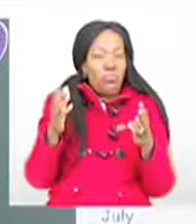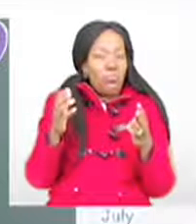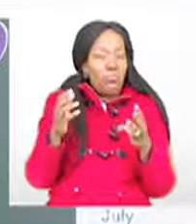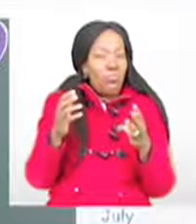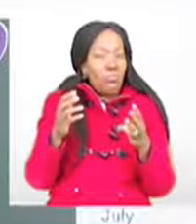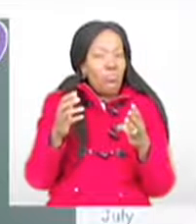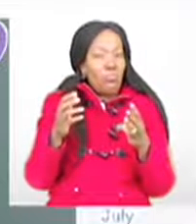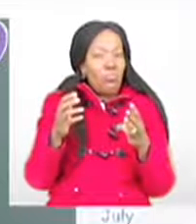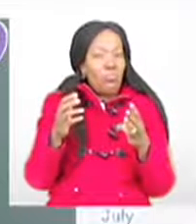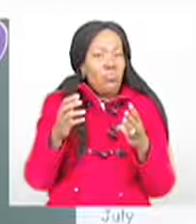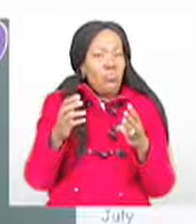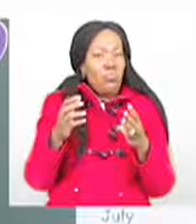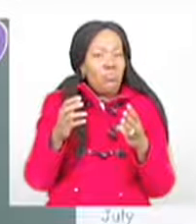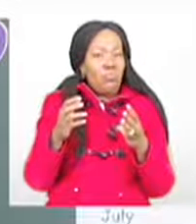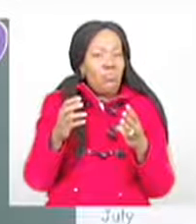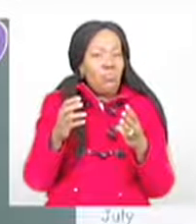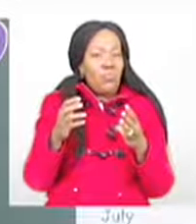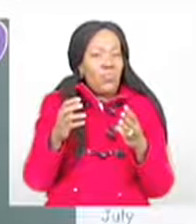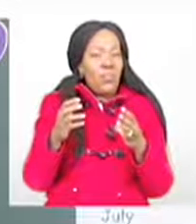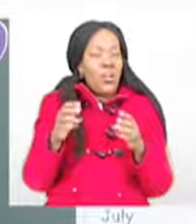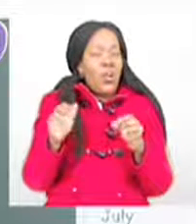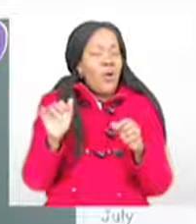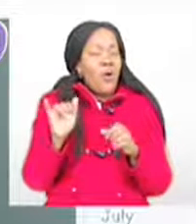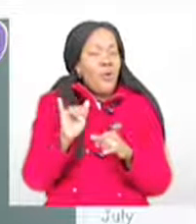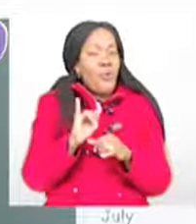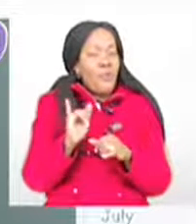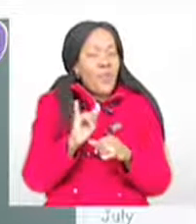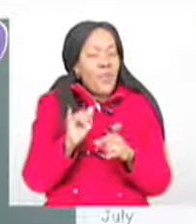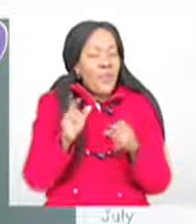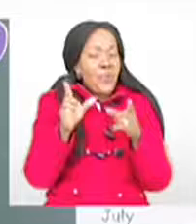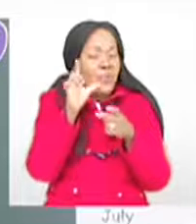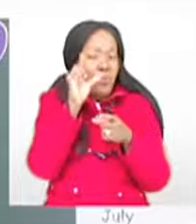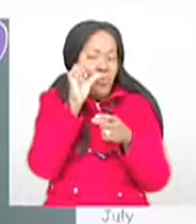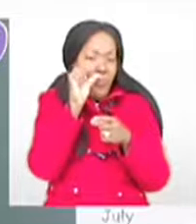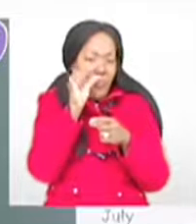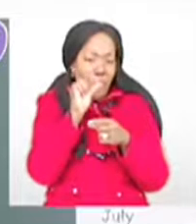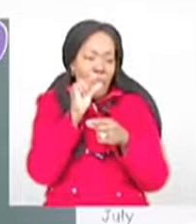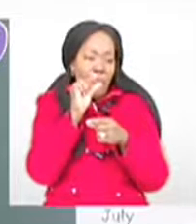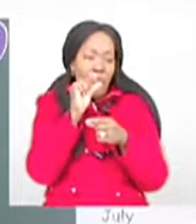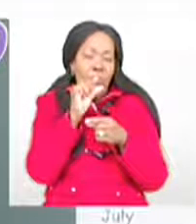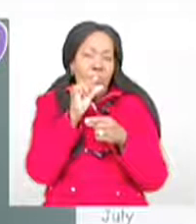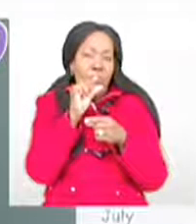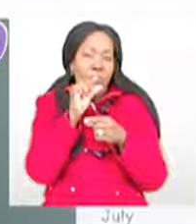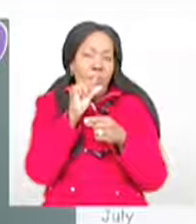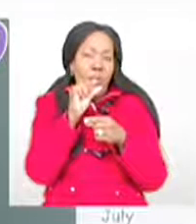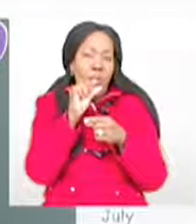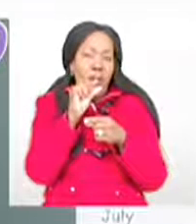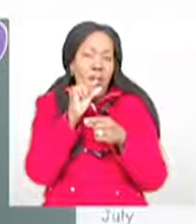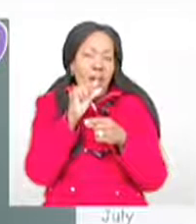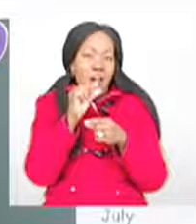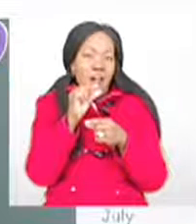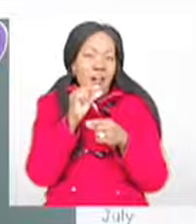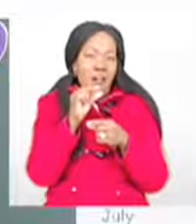biggest, and which one is the smallest? The juice or the juice